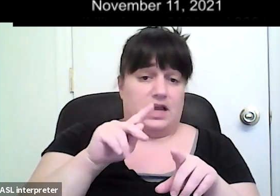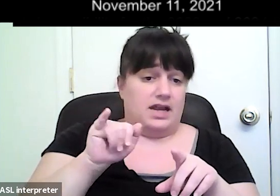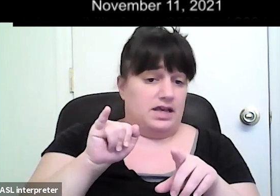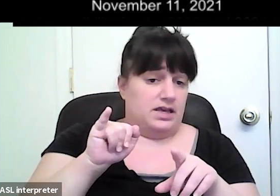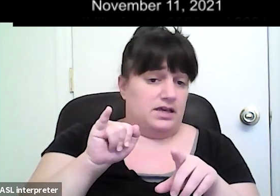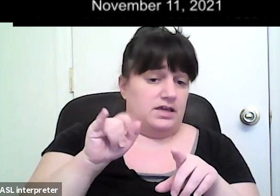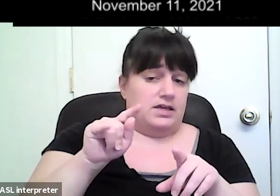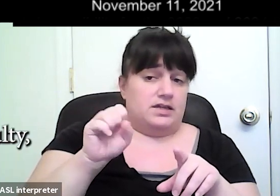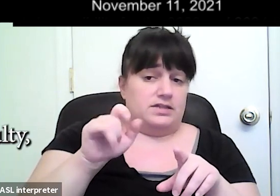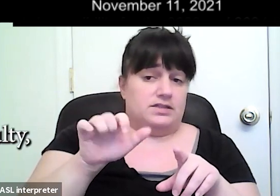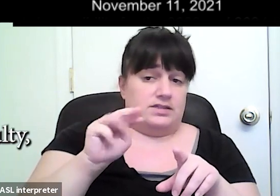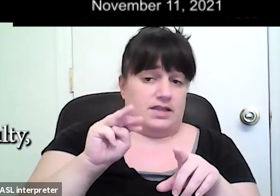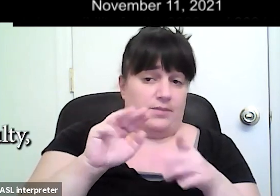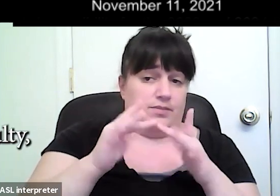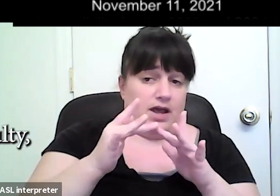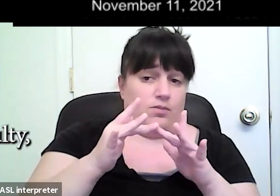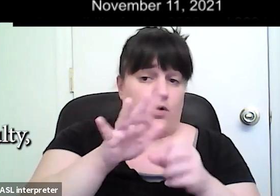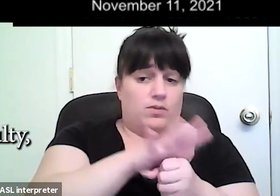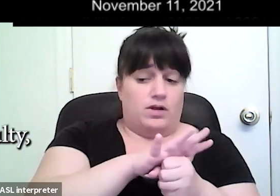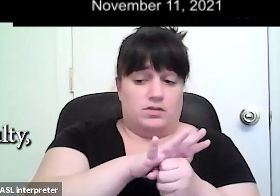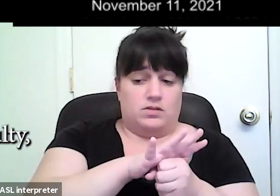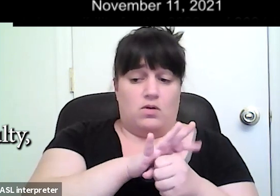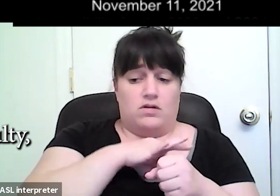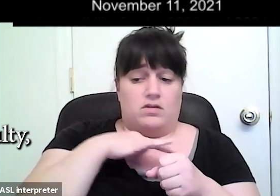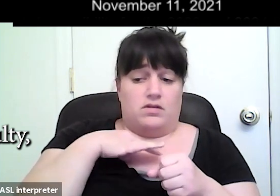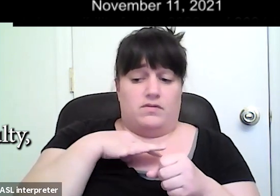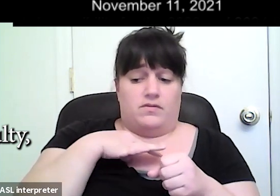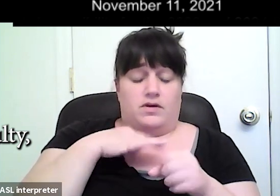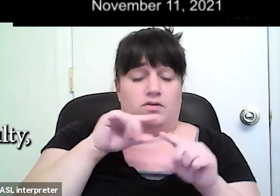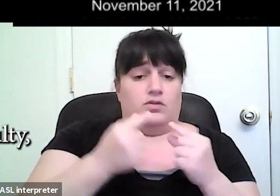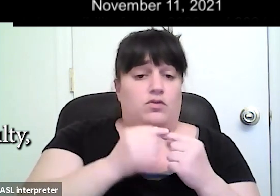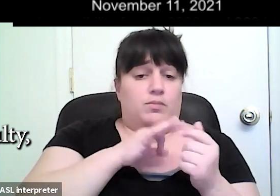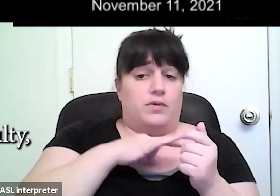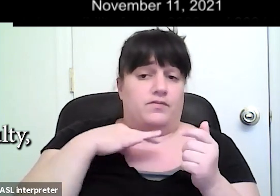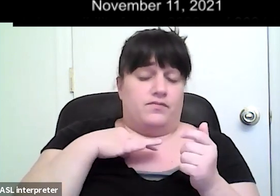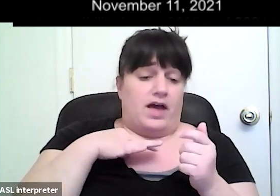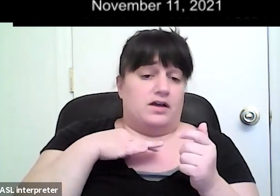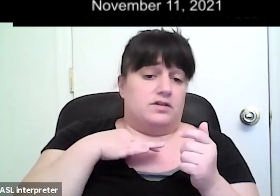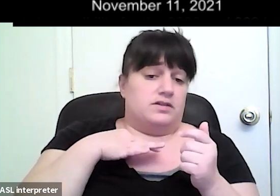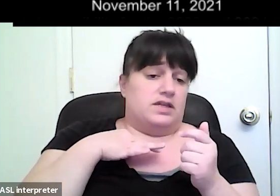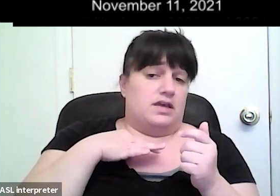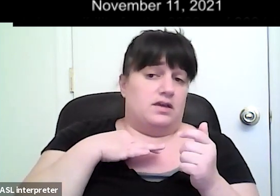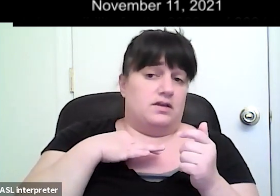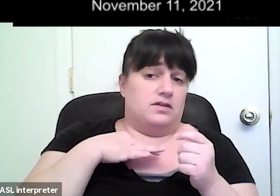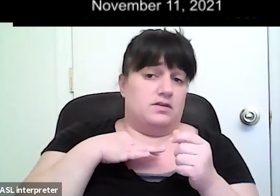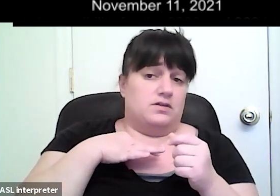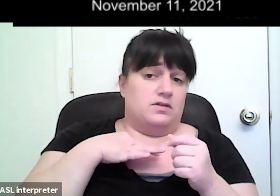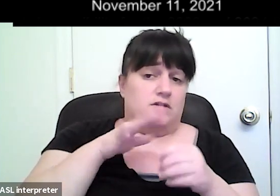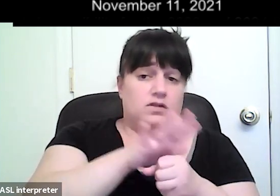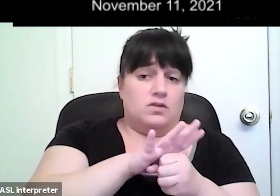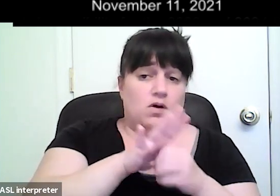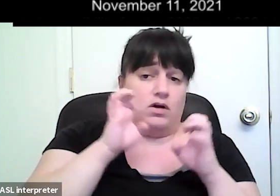where local faculty, we had a group of faculty, we had